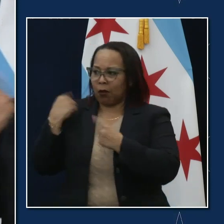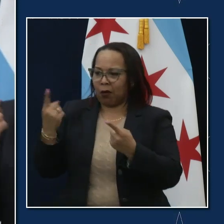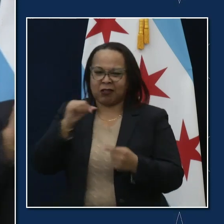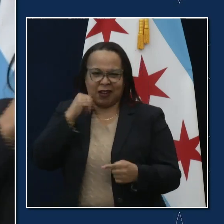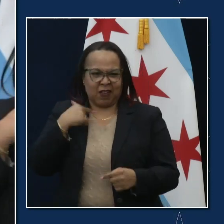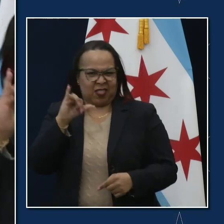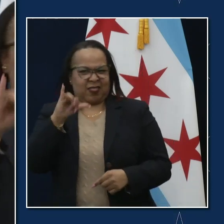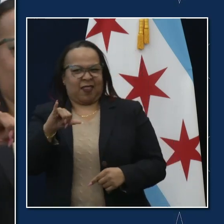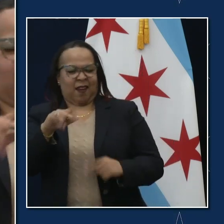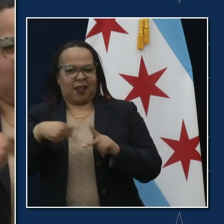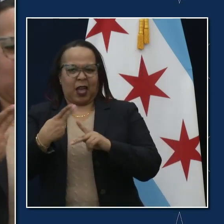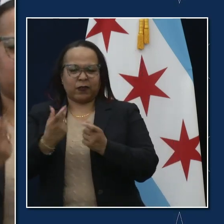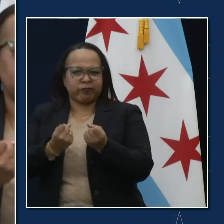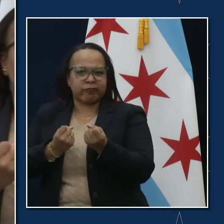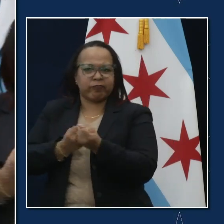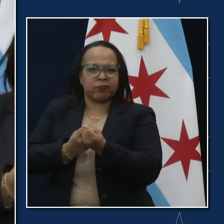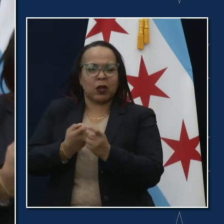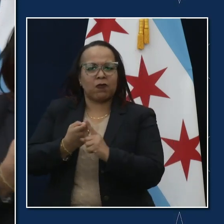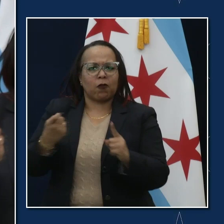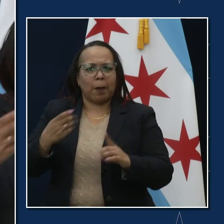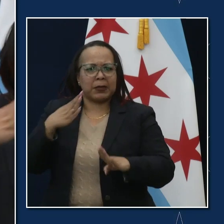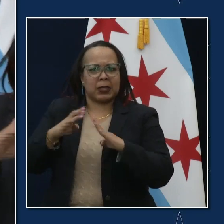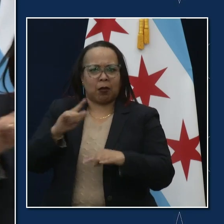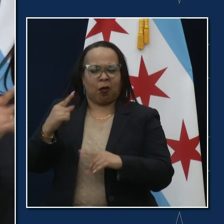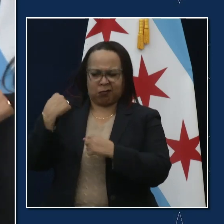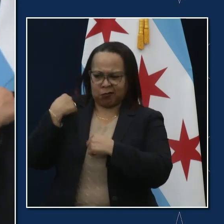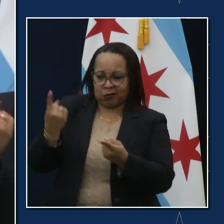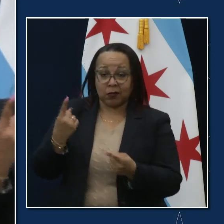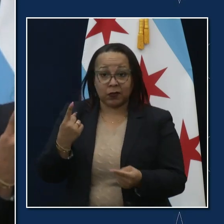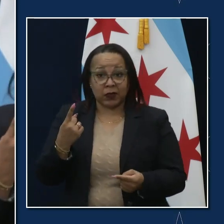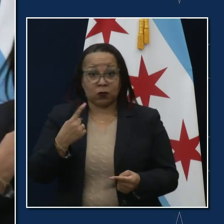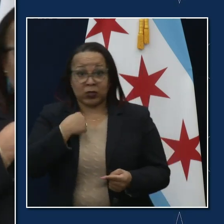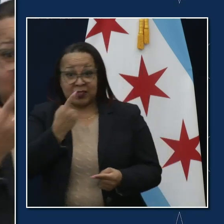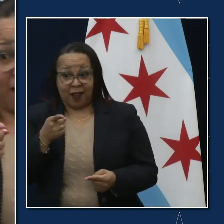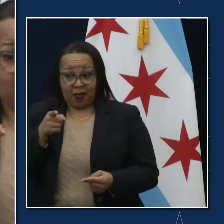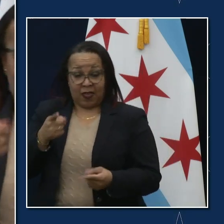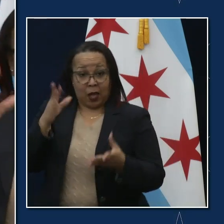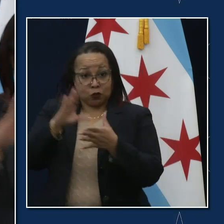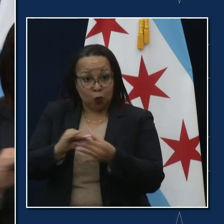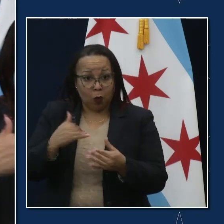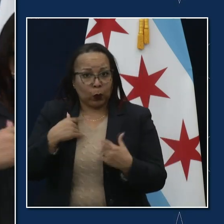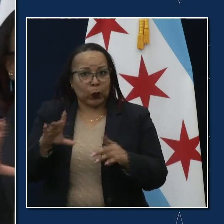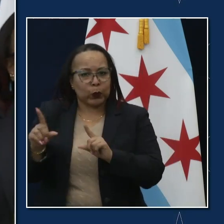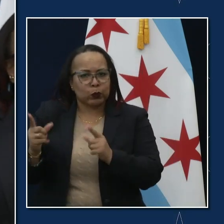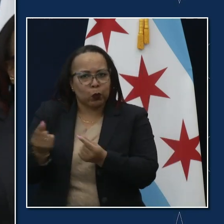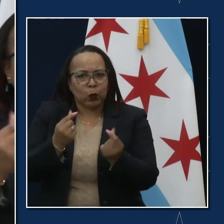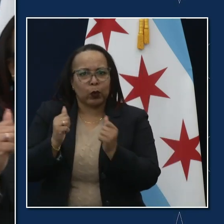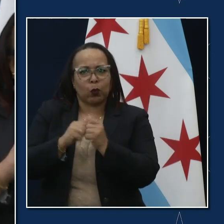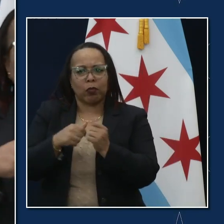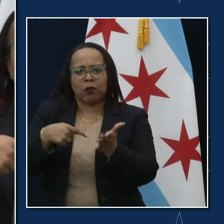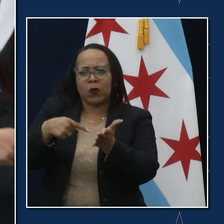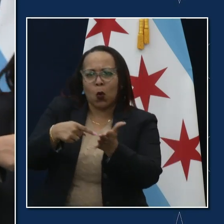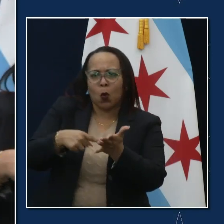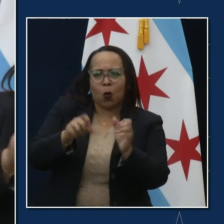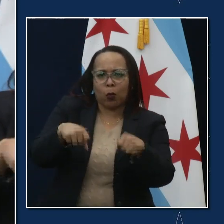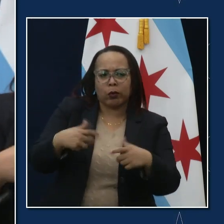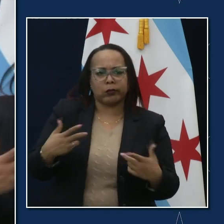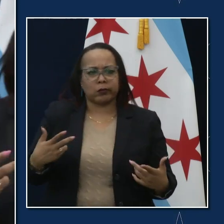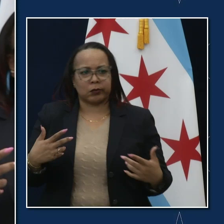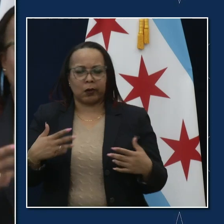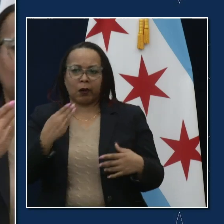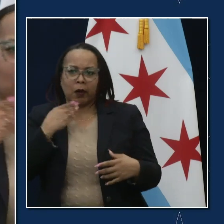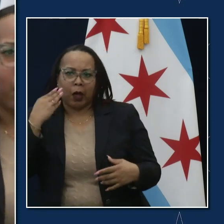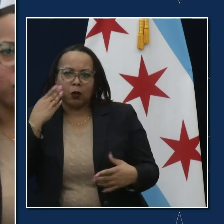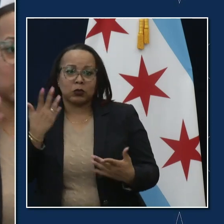that kind of boost from City Hall in decades. If we keep telling the story of what we're doing around affordability and